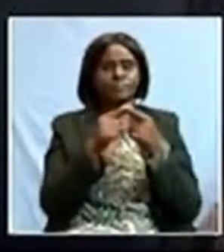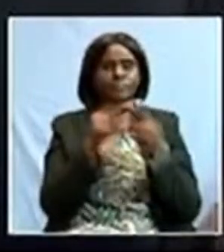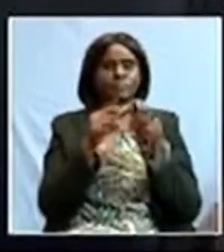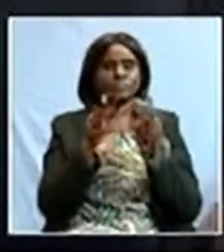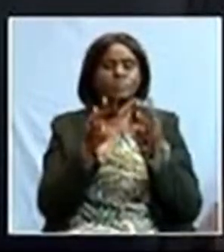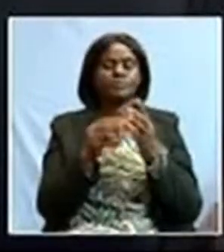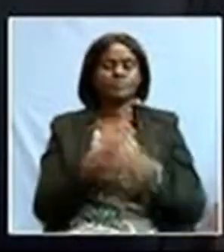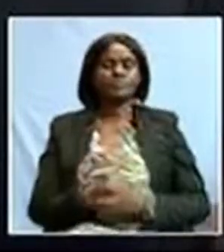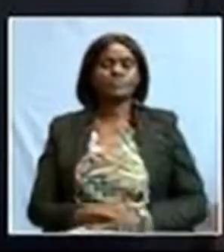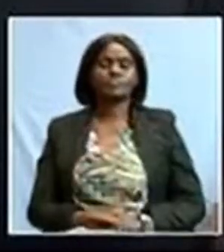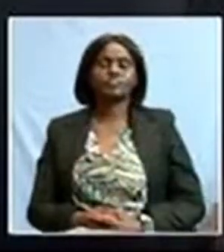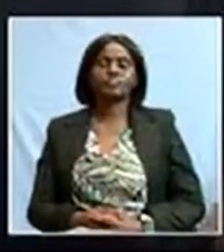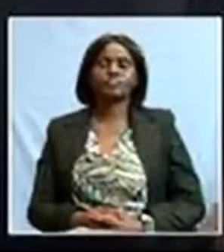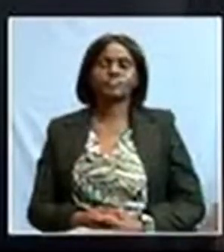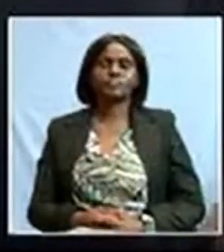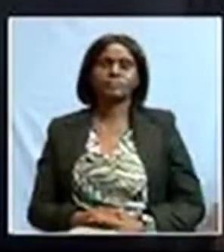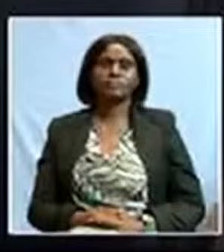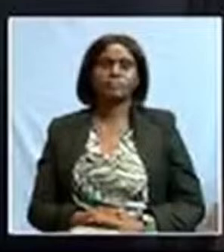wards.